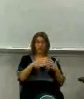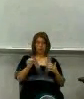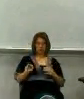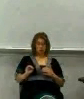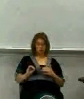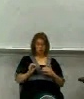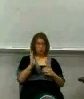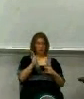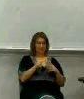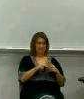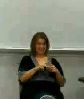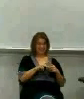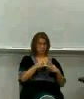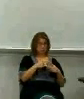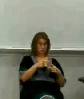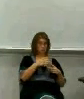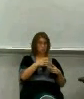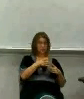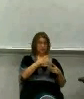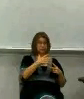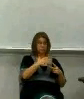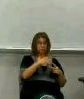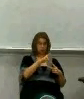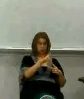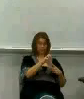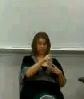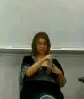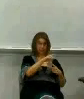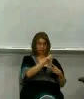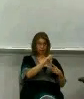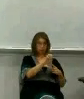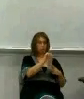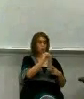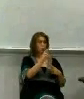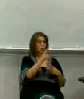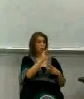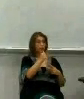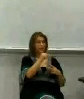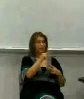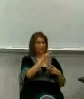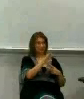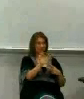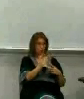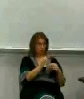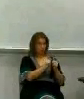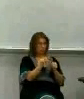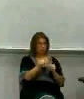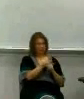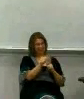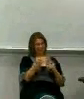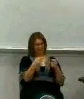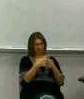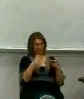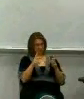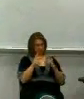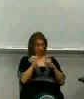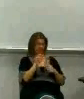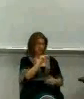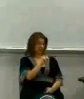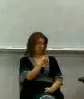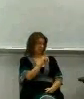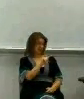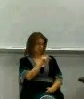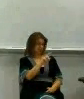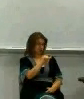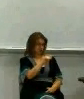either respire organic carbon with alternative electron acceptors, such as nitrate or